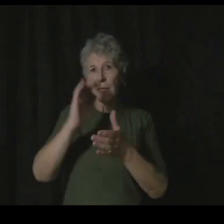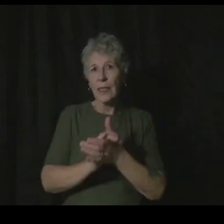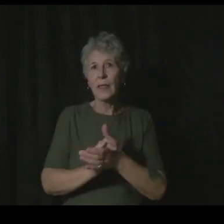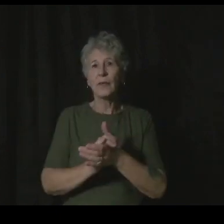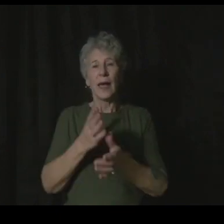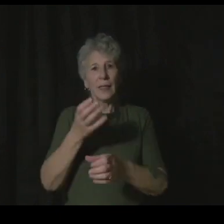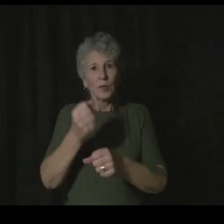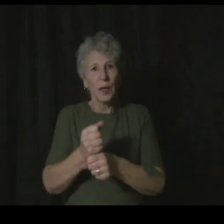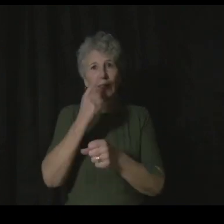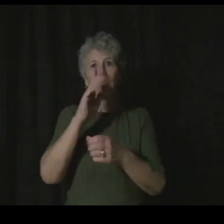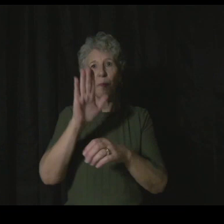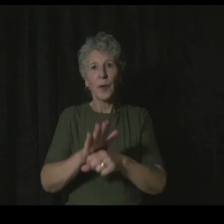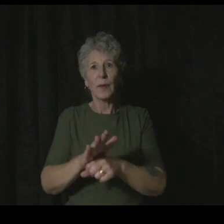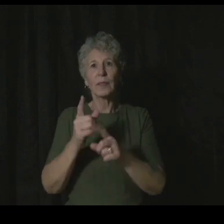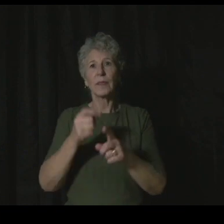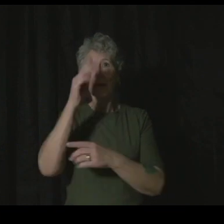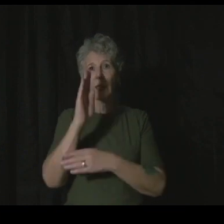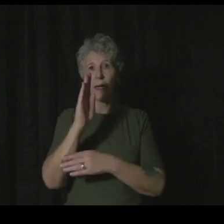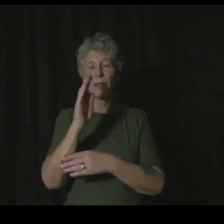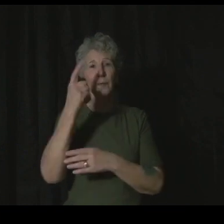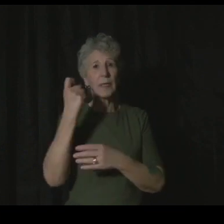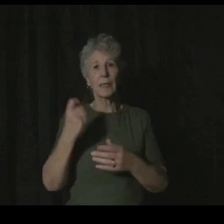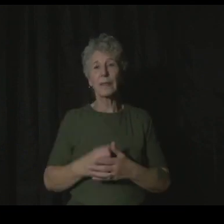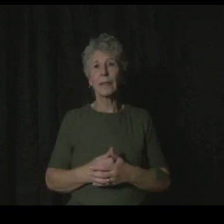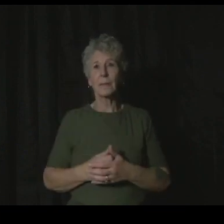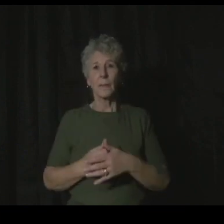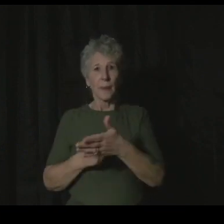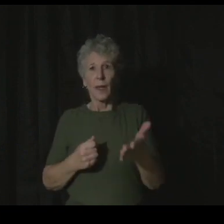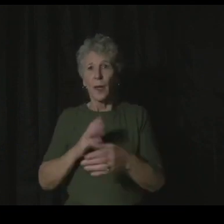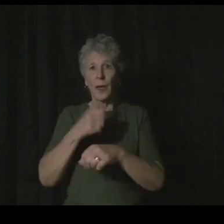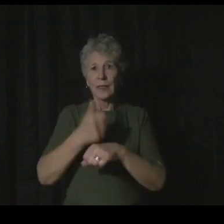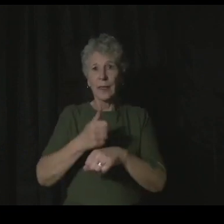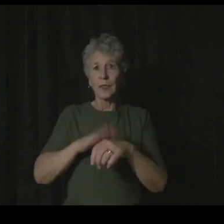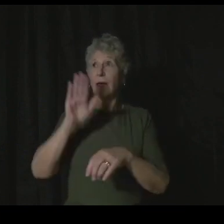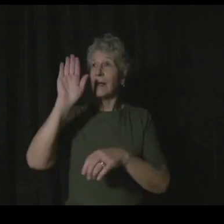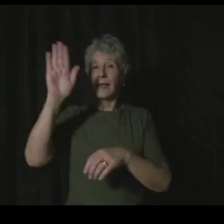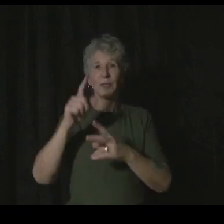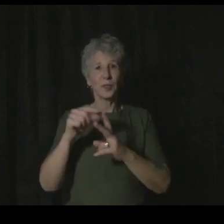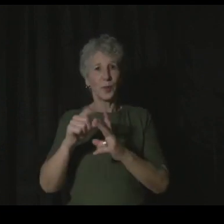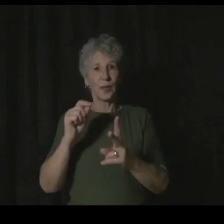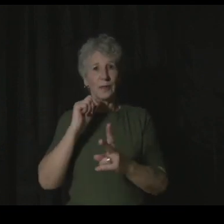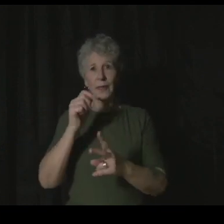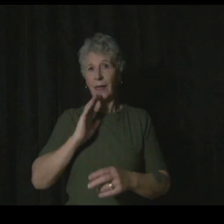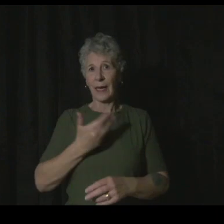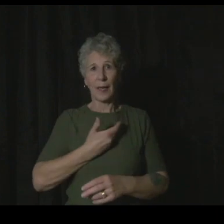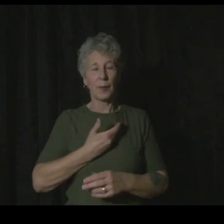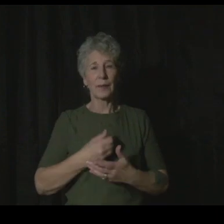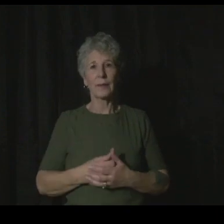and trust the promises of God, because they're based on his choice, not ours.